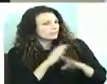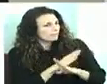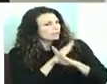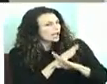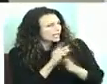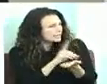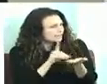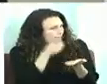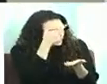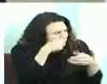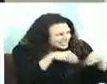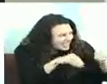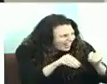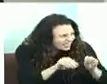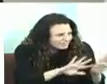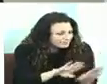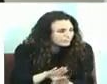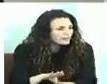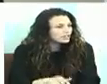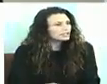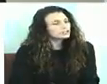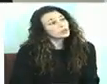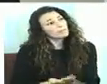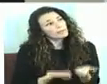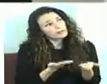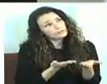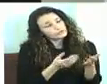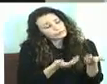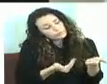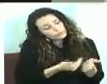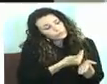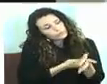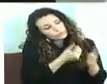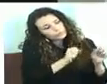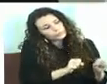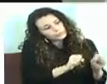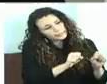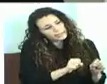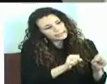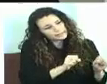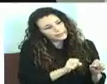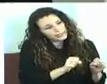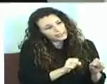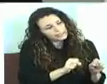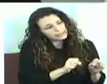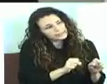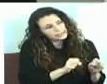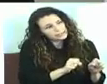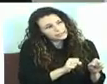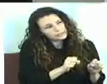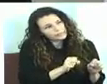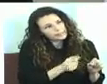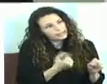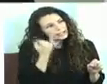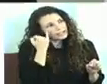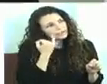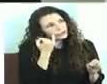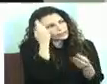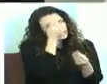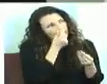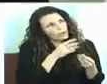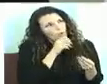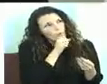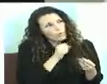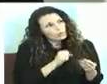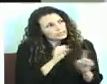When one wants to have thoughts of new possibilities, you can't have your best ones when you're still lingering on old